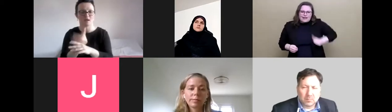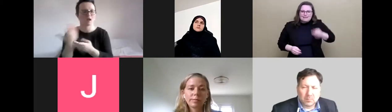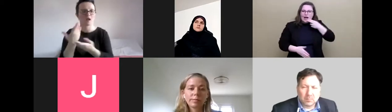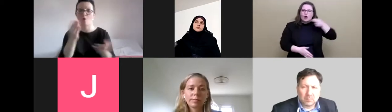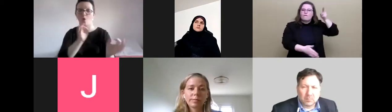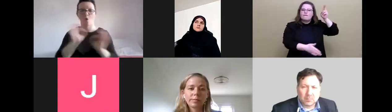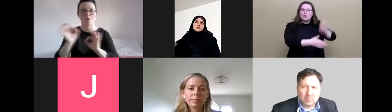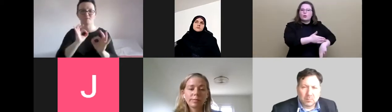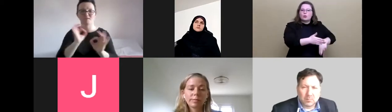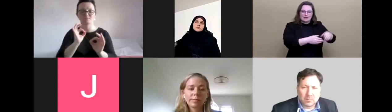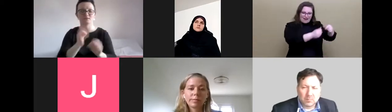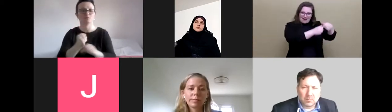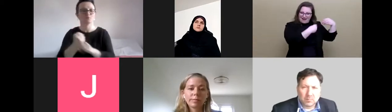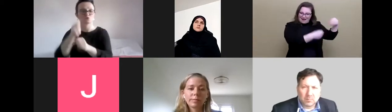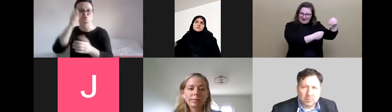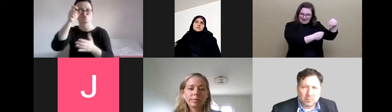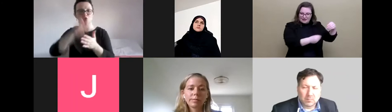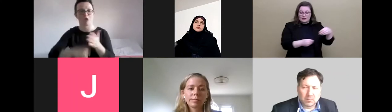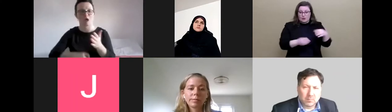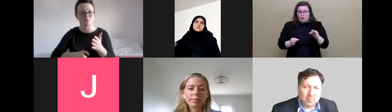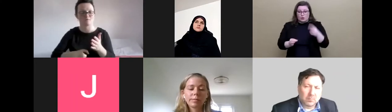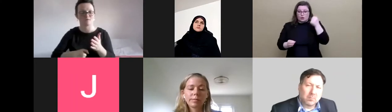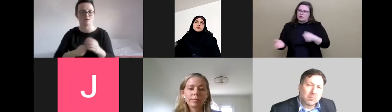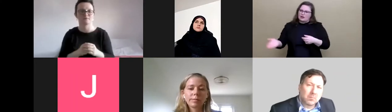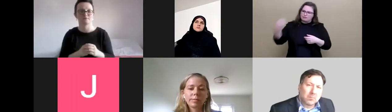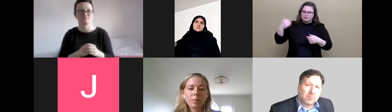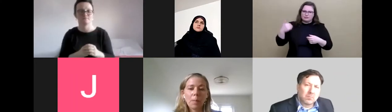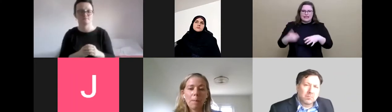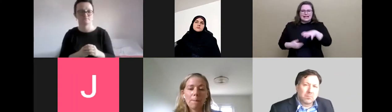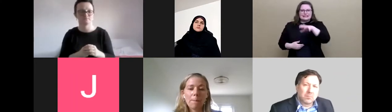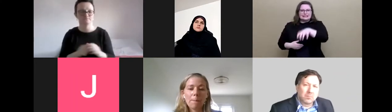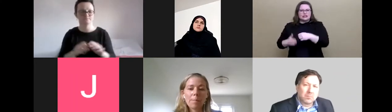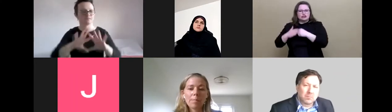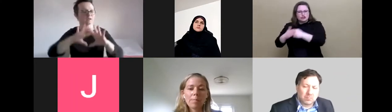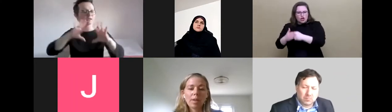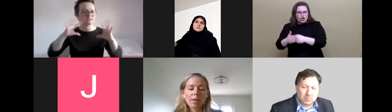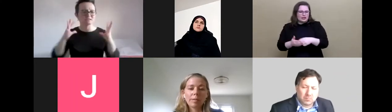to obtain support from the state and from our members.